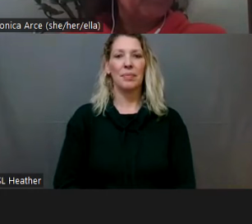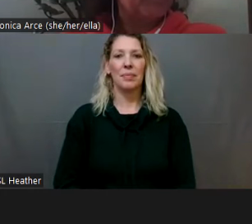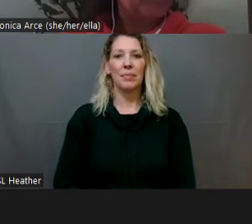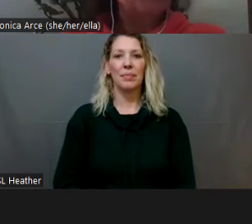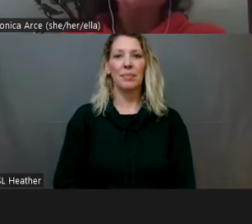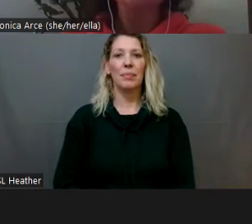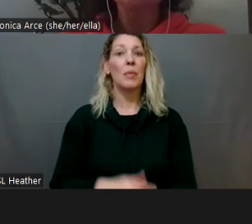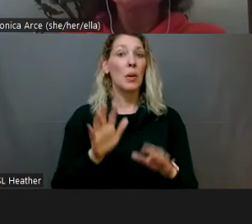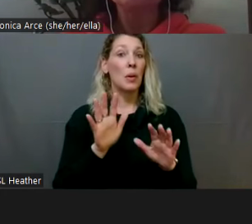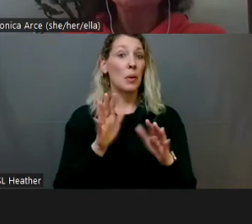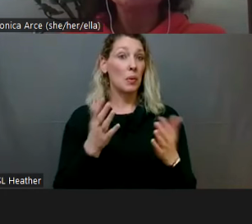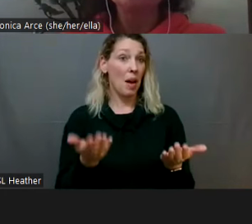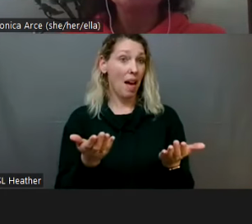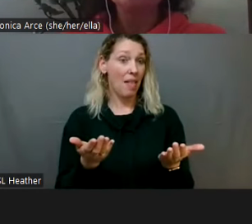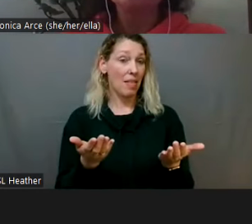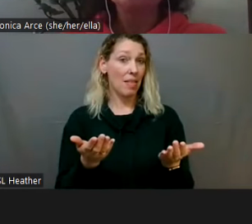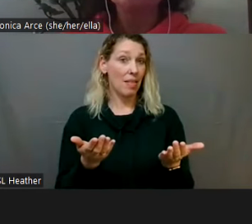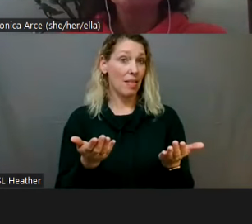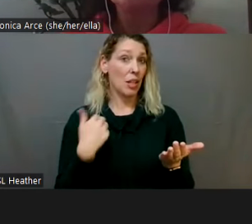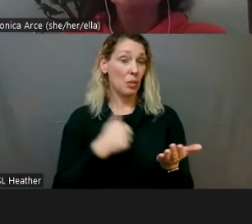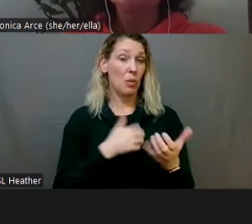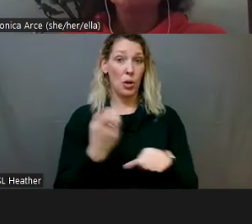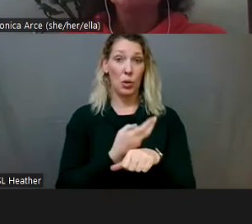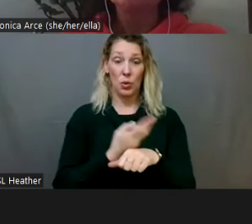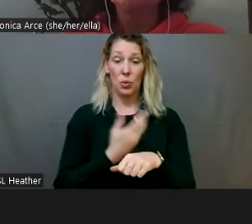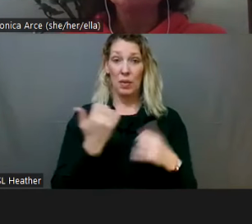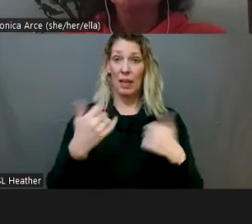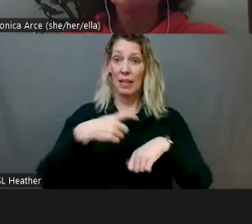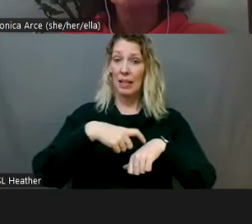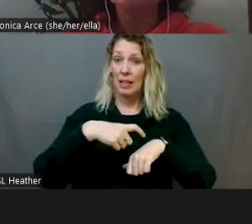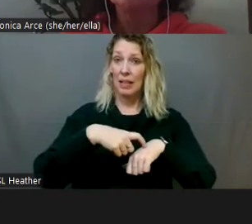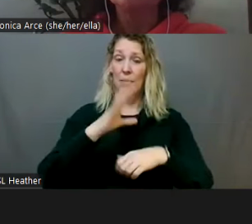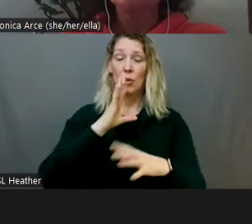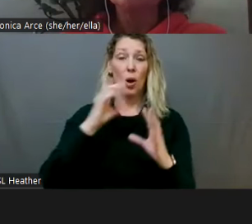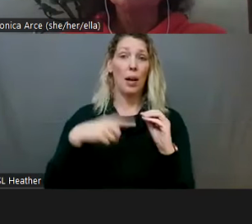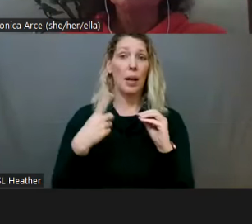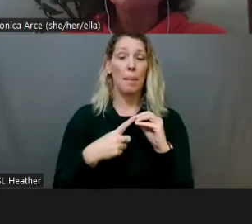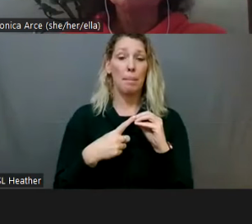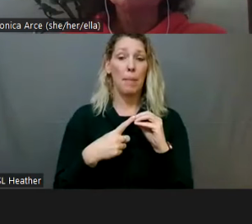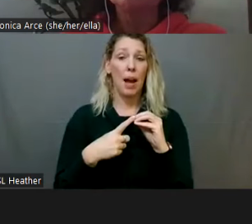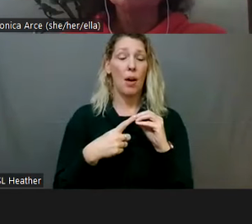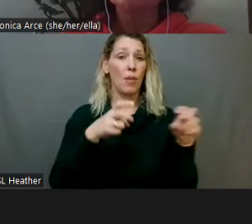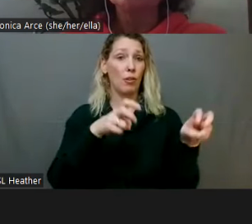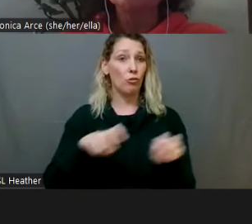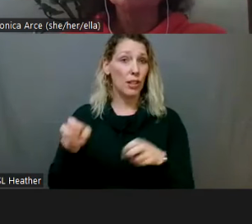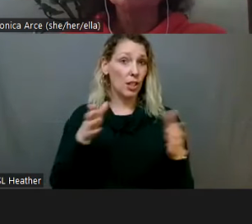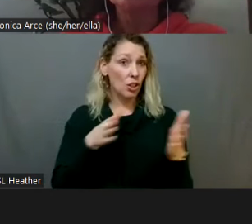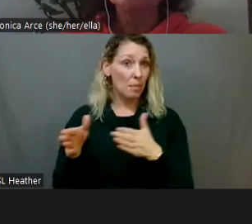Well, we want to use this time to talk about the transition